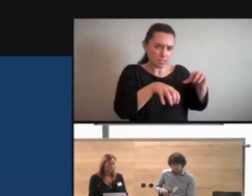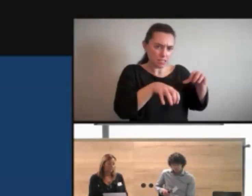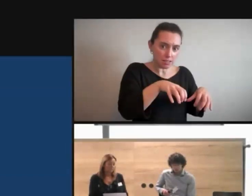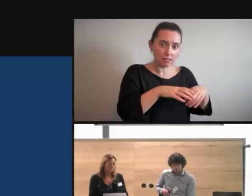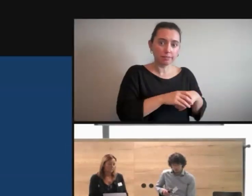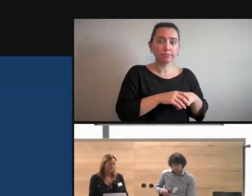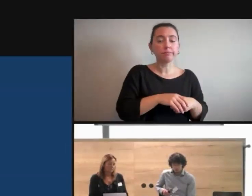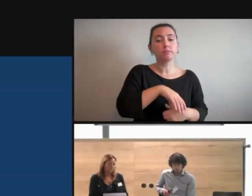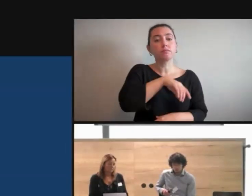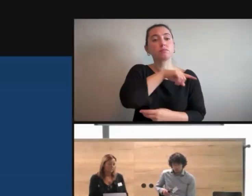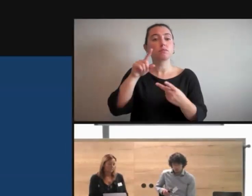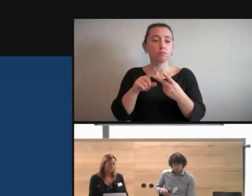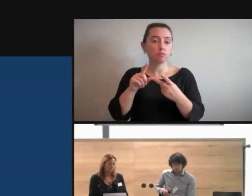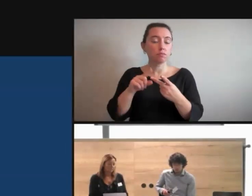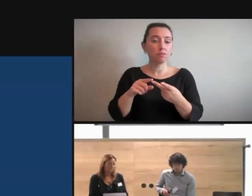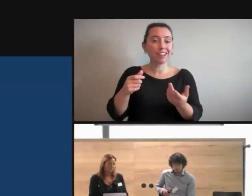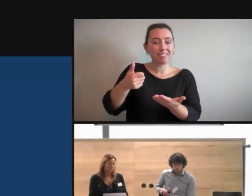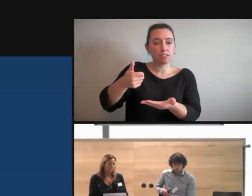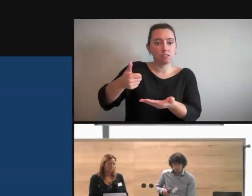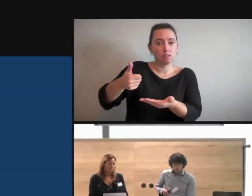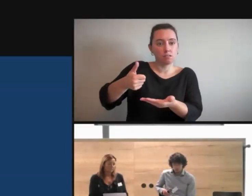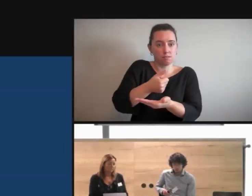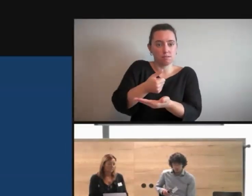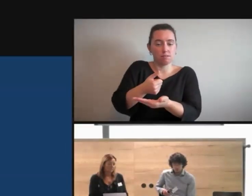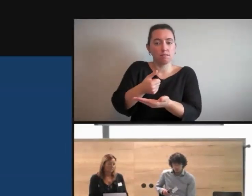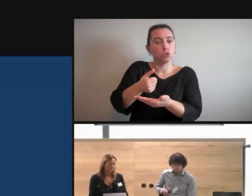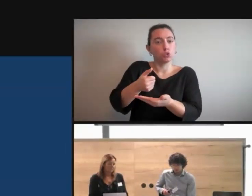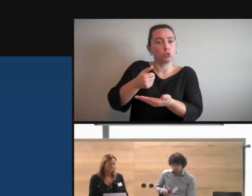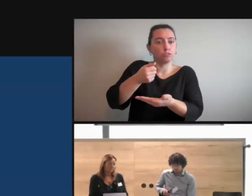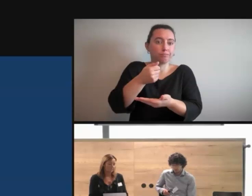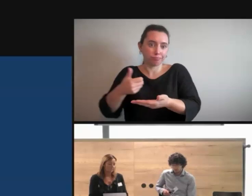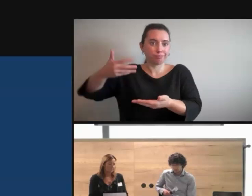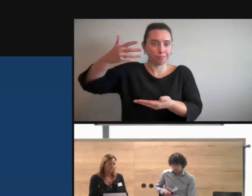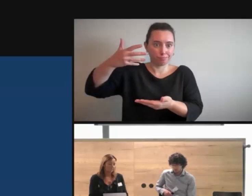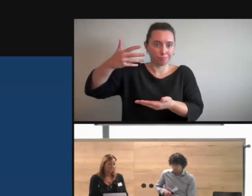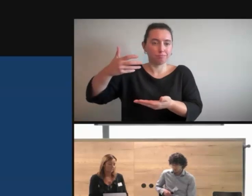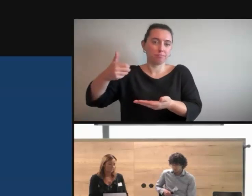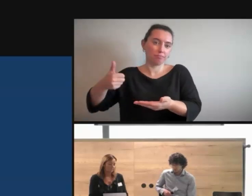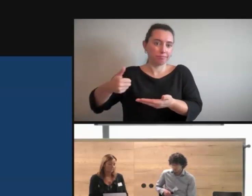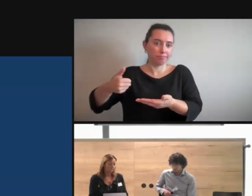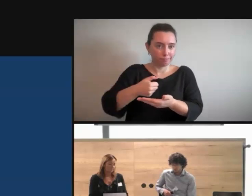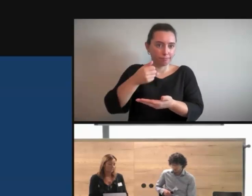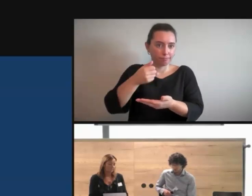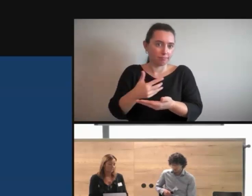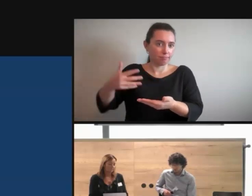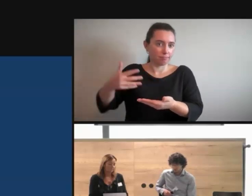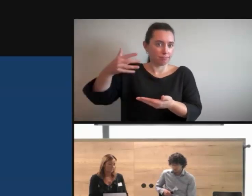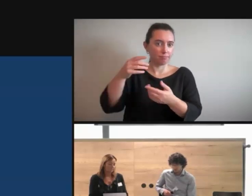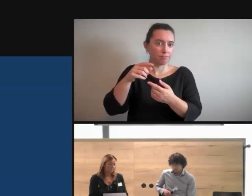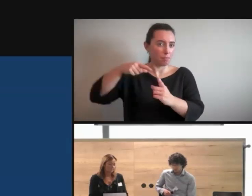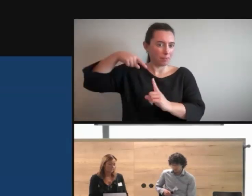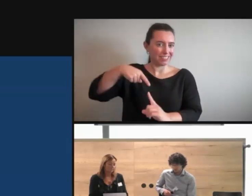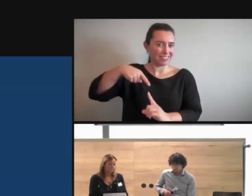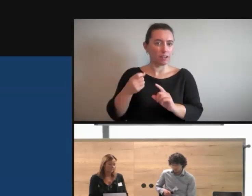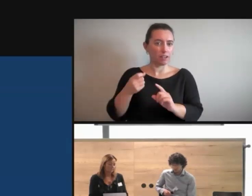them on a touch screen to enable access to larger text version of these items. If we look